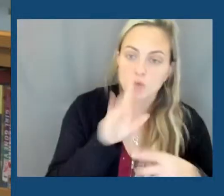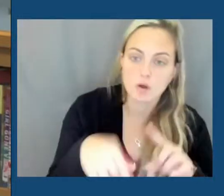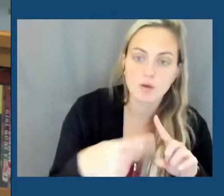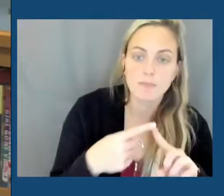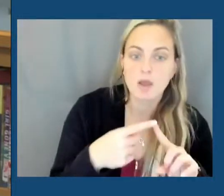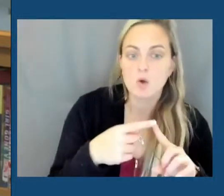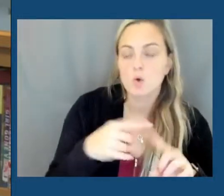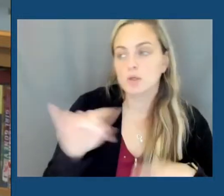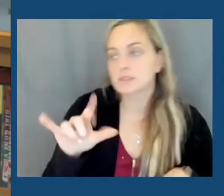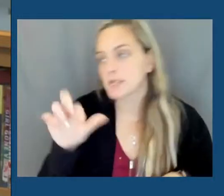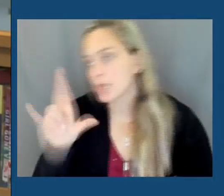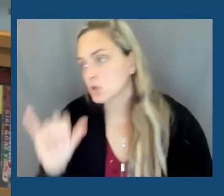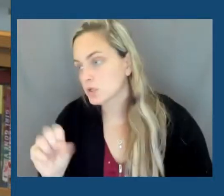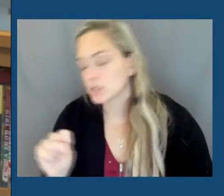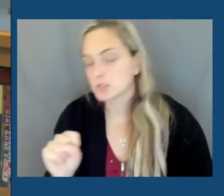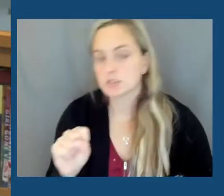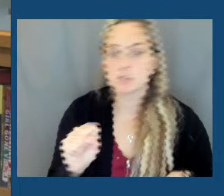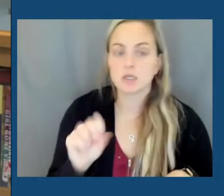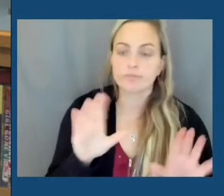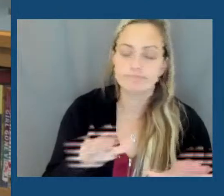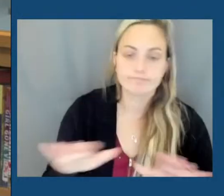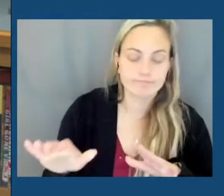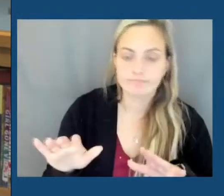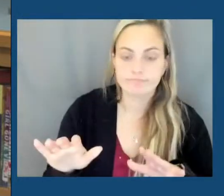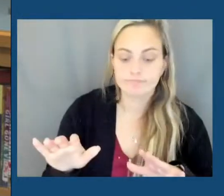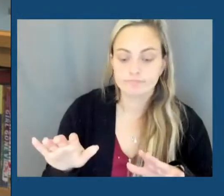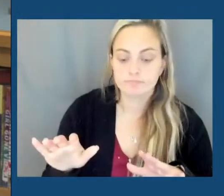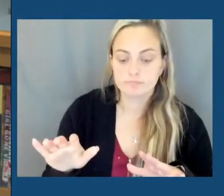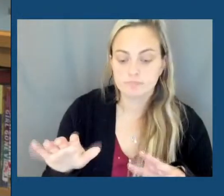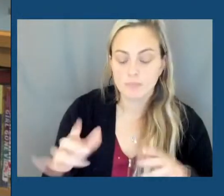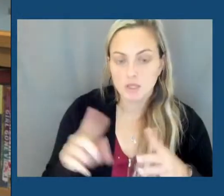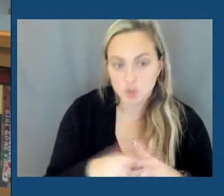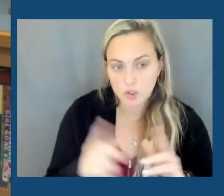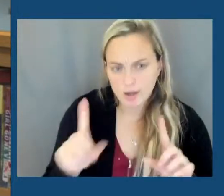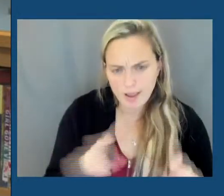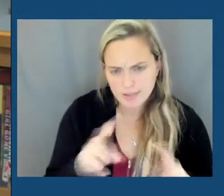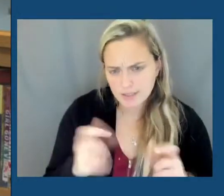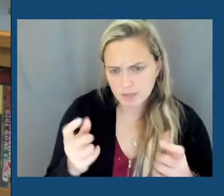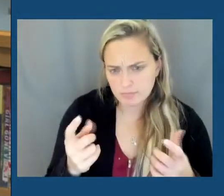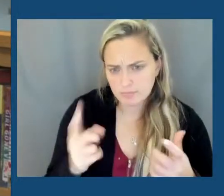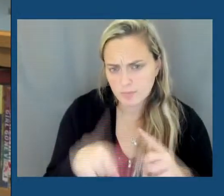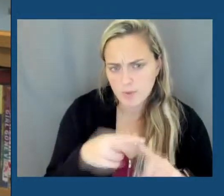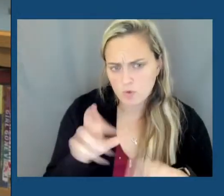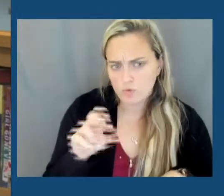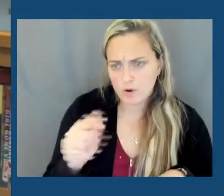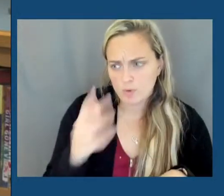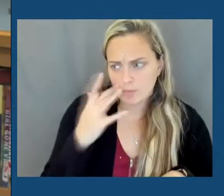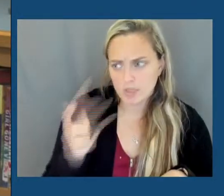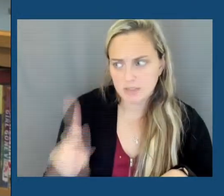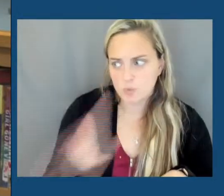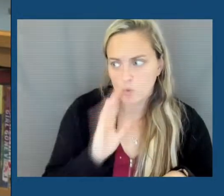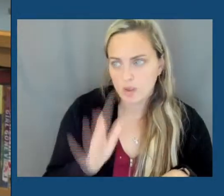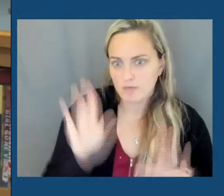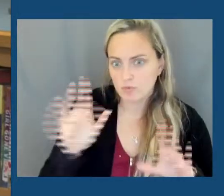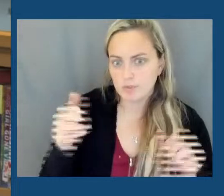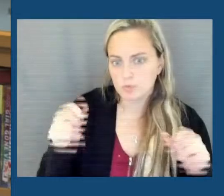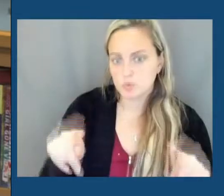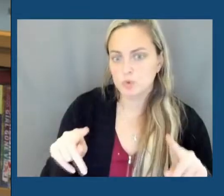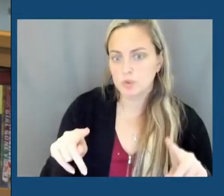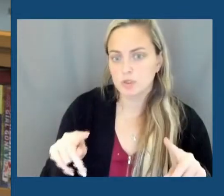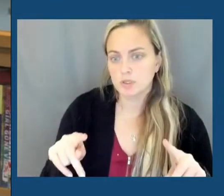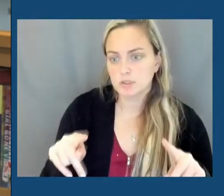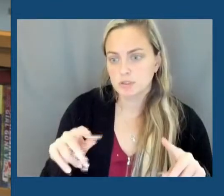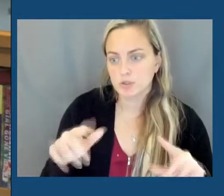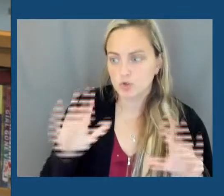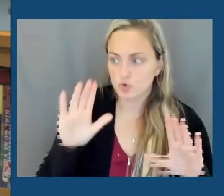we're already going to talk about that. And I started asking a lot of questions about Robert because they're going to have amazing opportunities, great